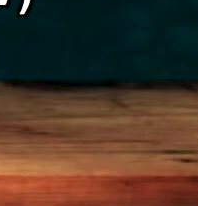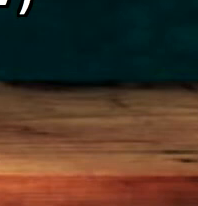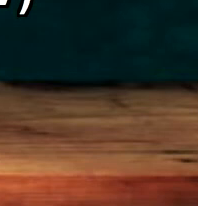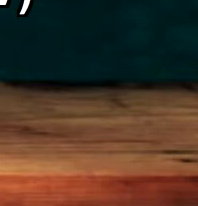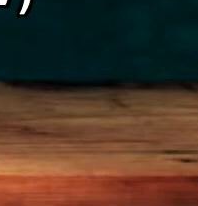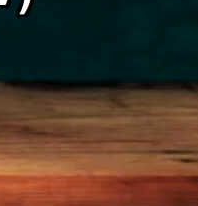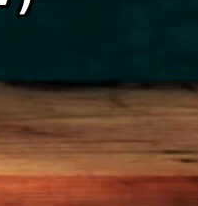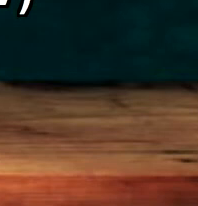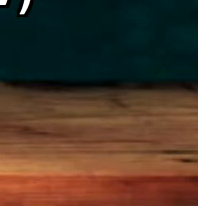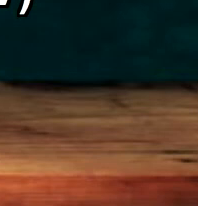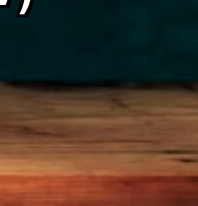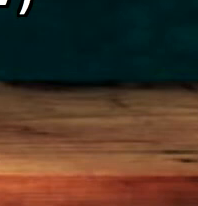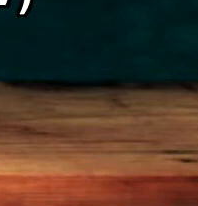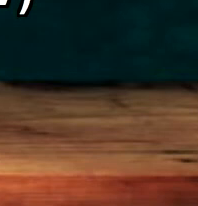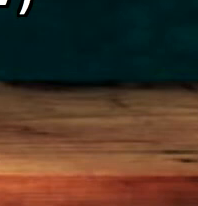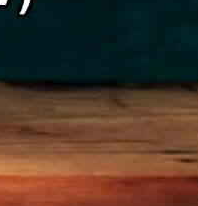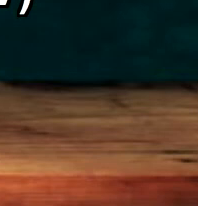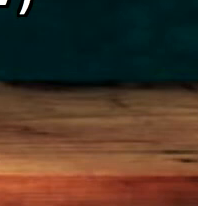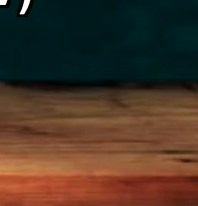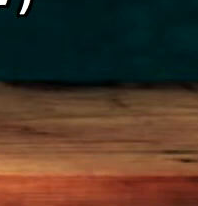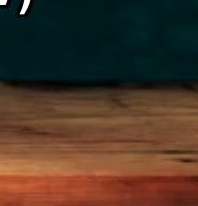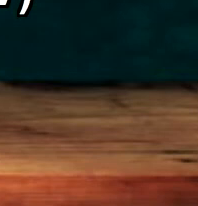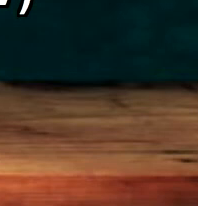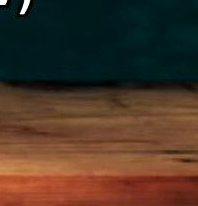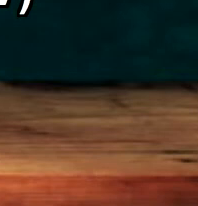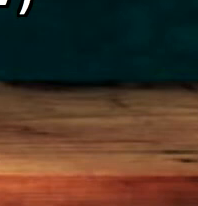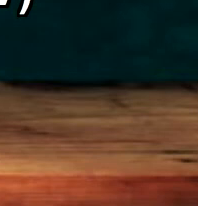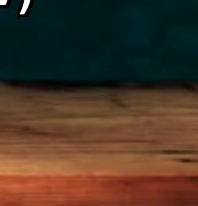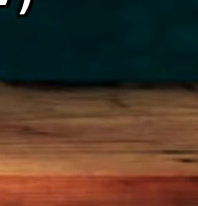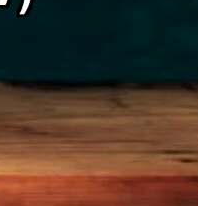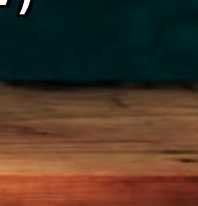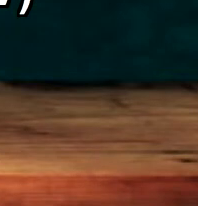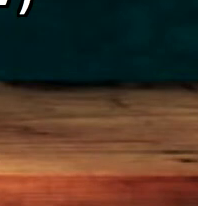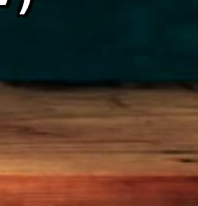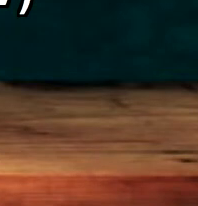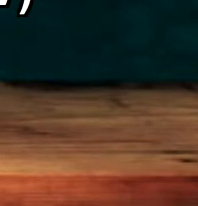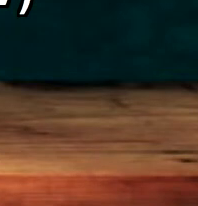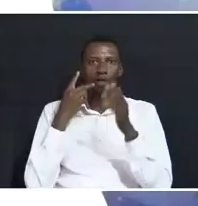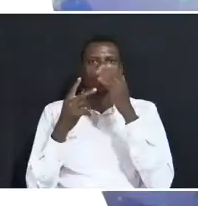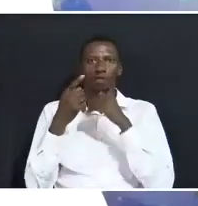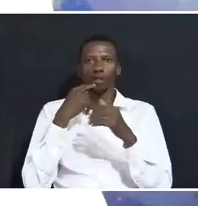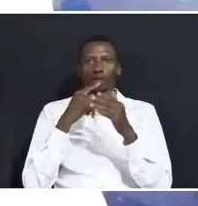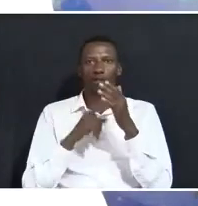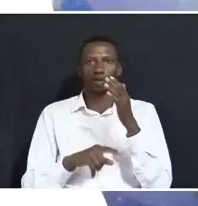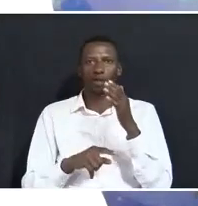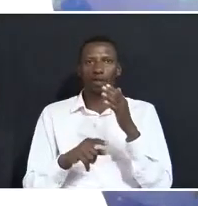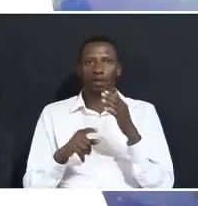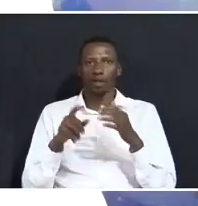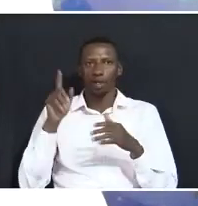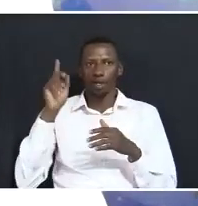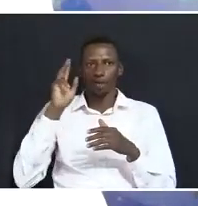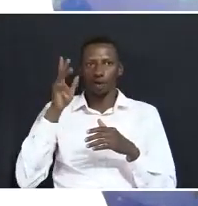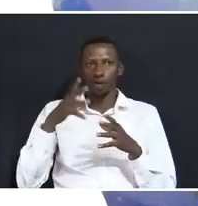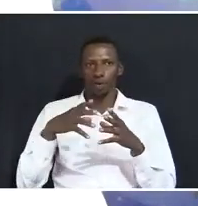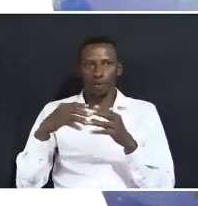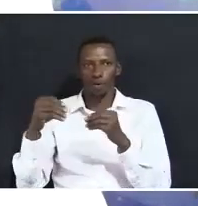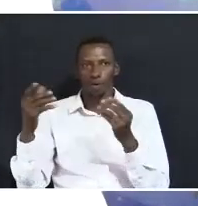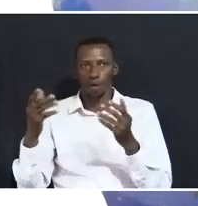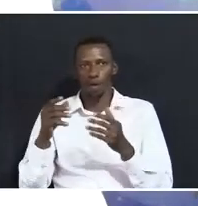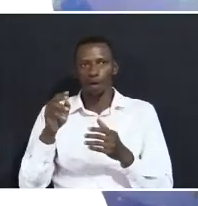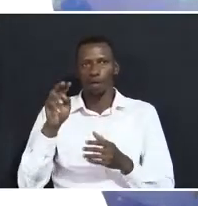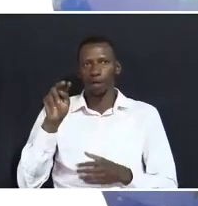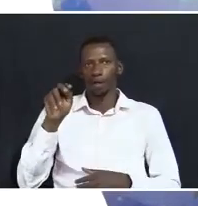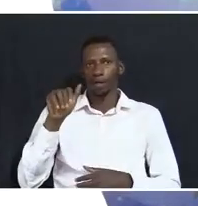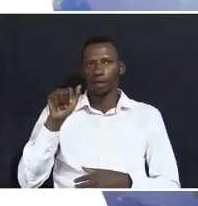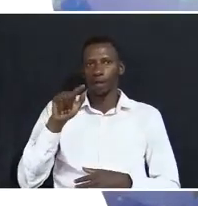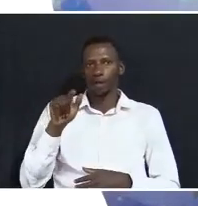other occasions about Jesus' prophecy. It says that he will grow in Nazareth. And Matthew says